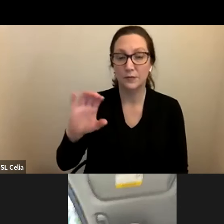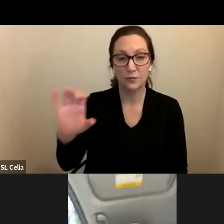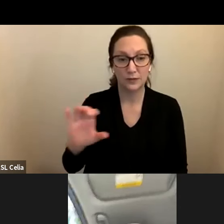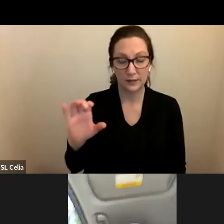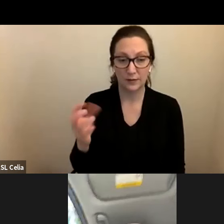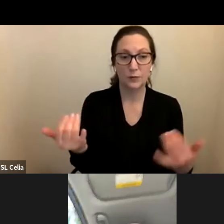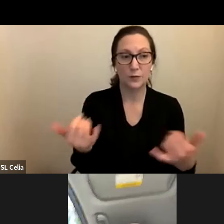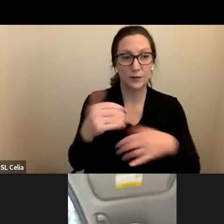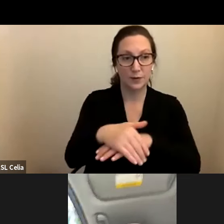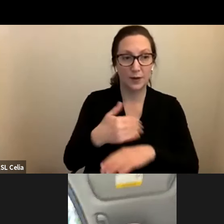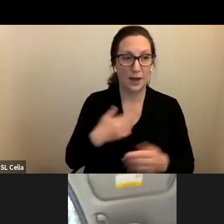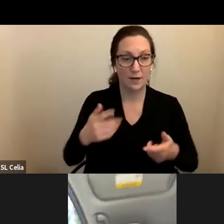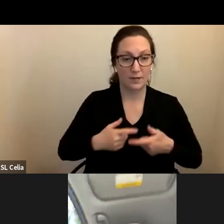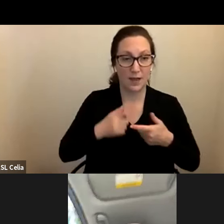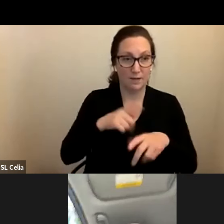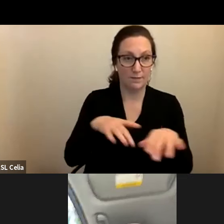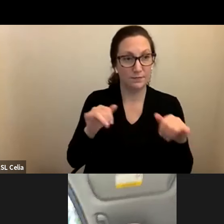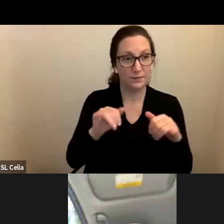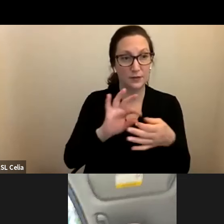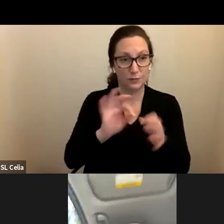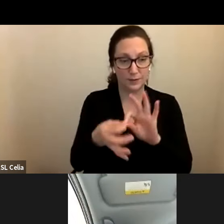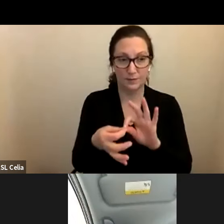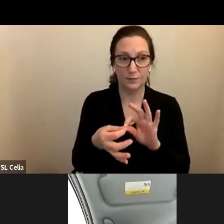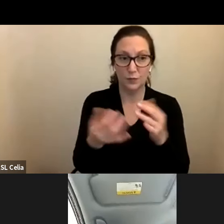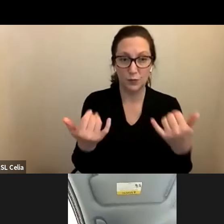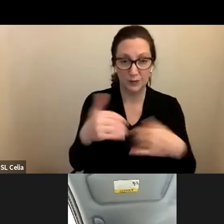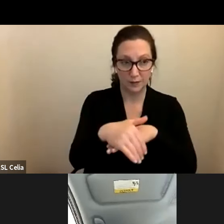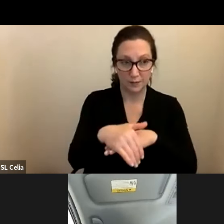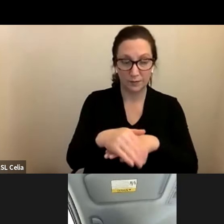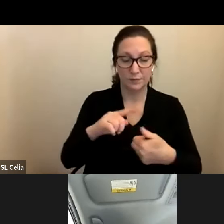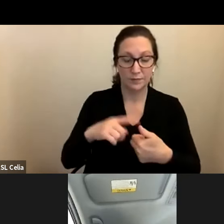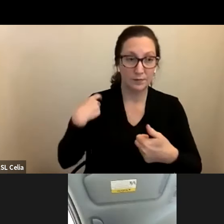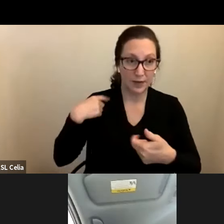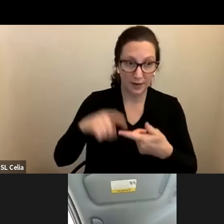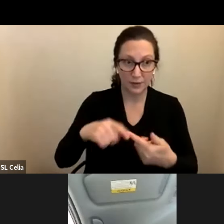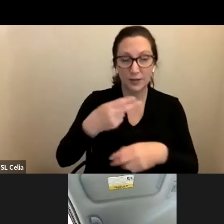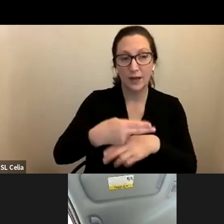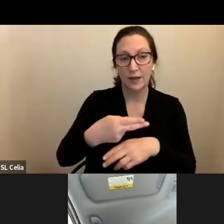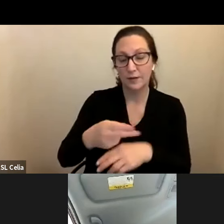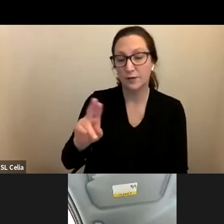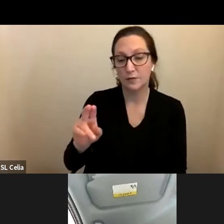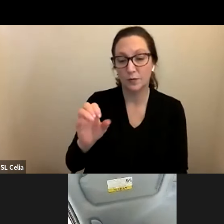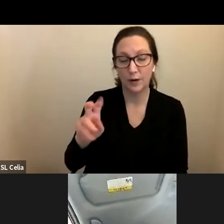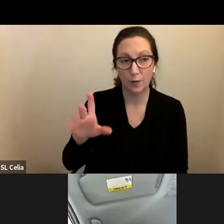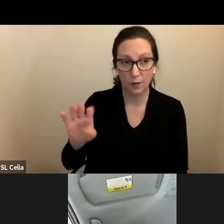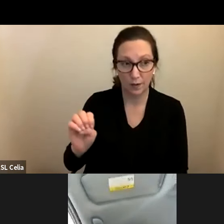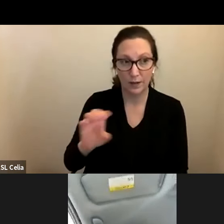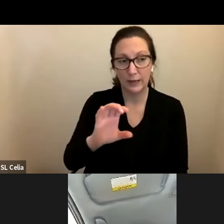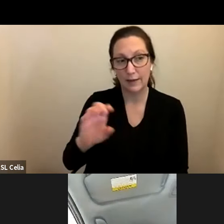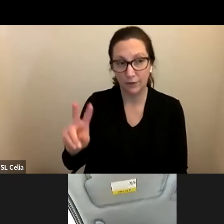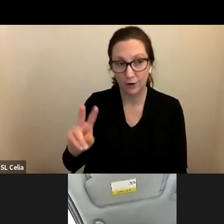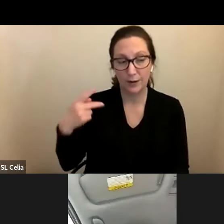live simultaneous interpretation this evening in Spanish, Haitian Creole, Cape Verdean,